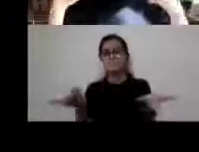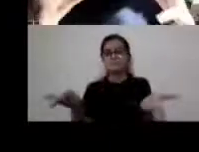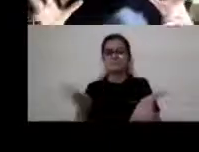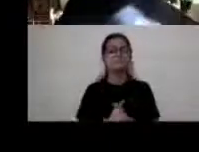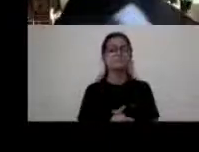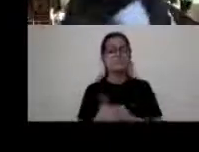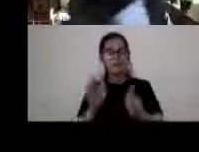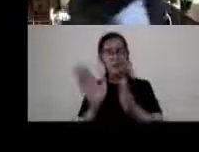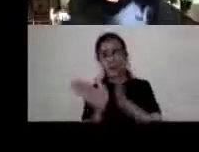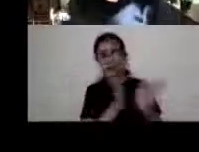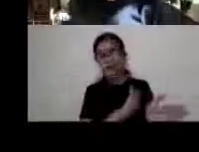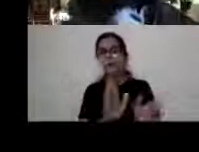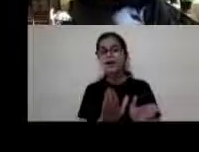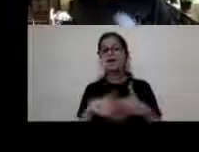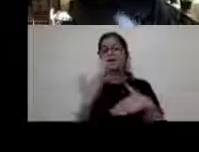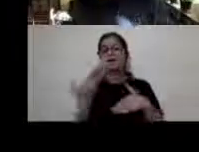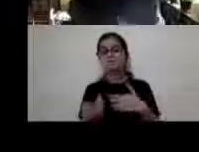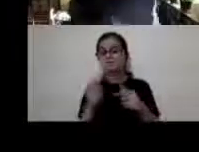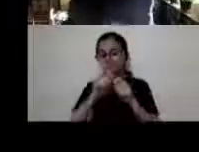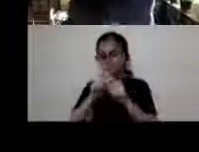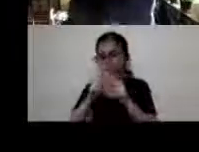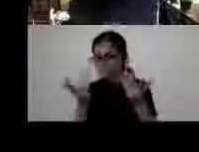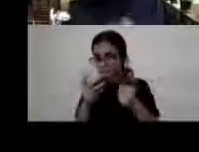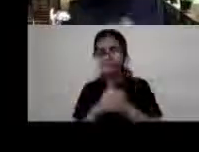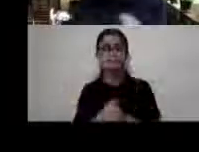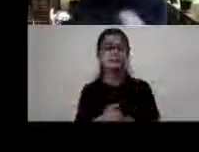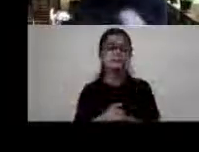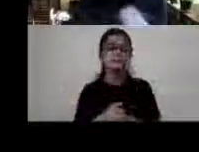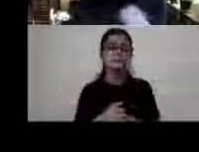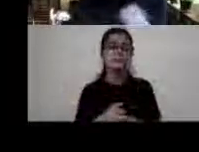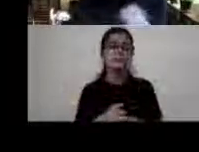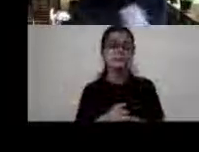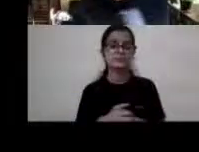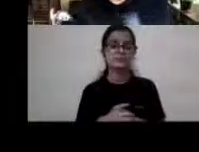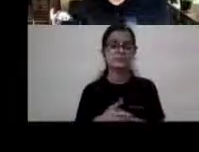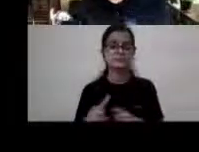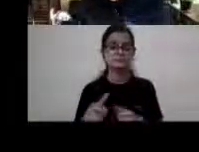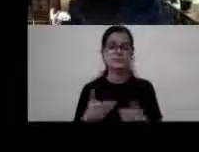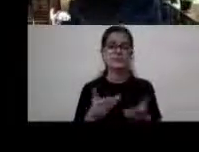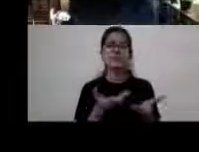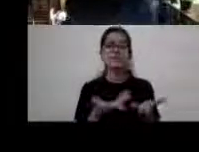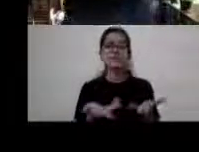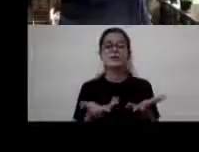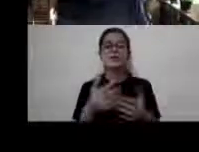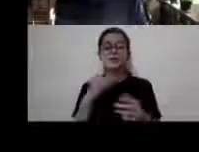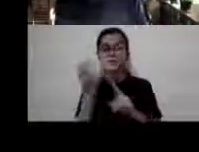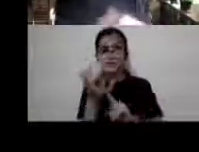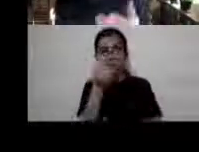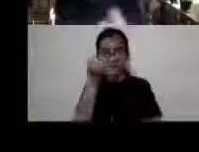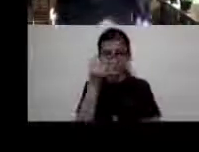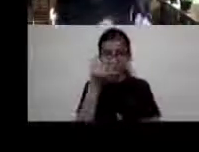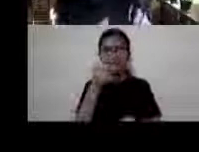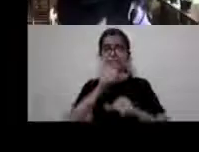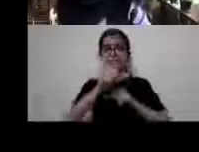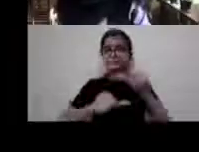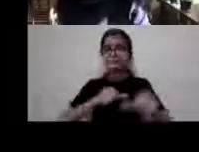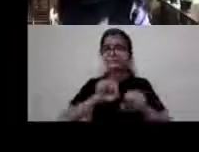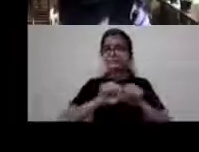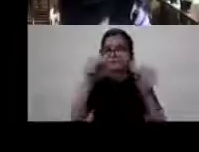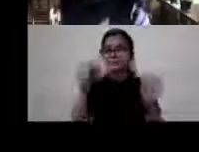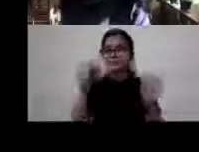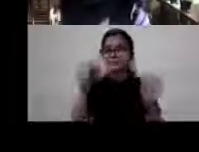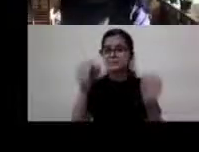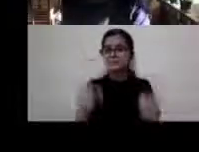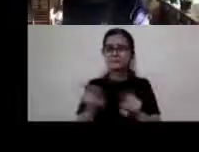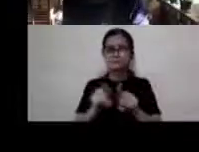Another area where we are working in are wayfinding systems. Again here, because it is a very